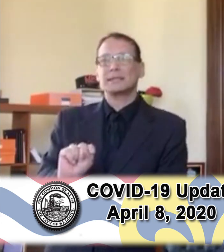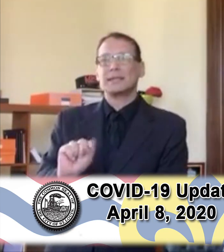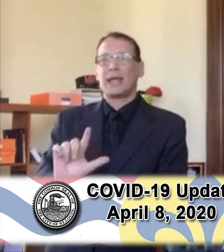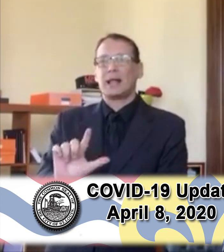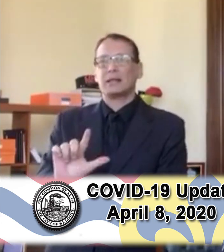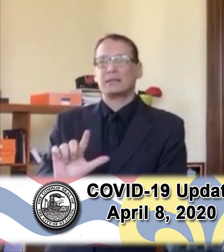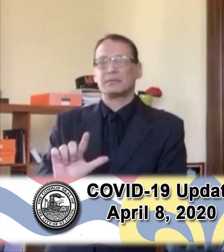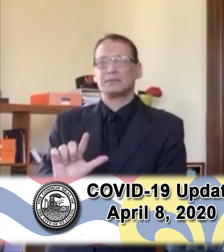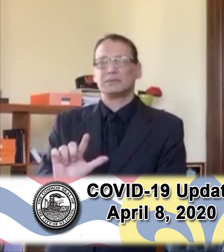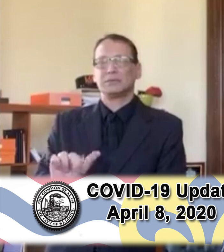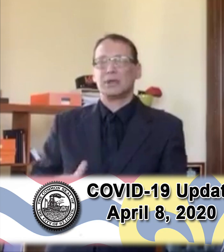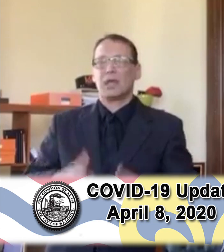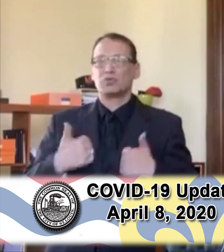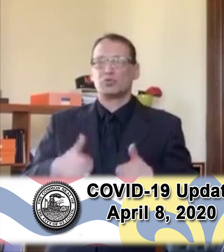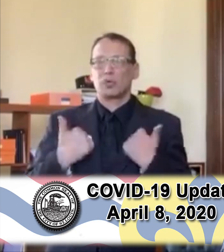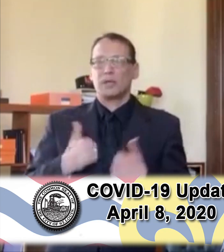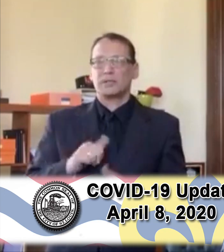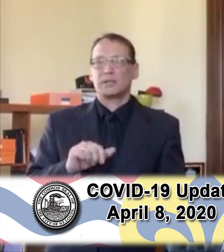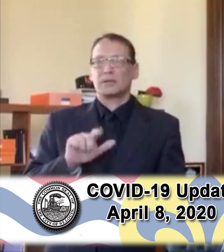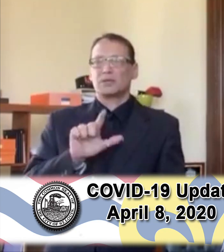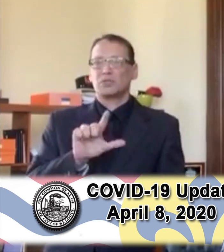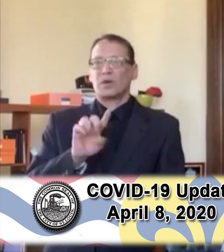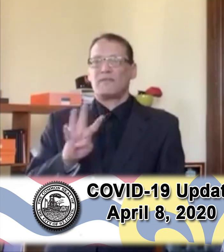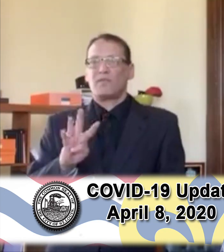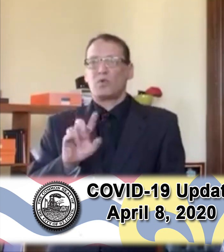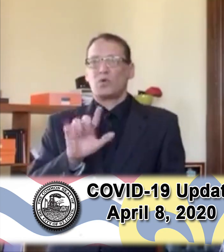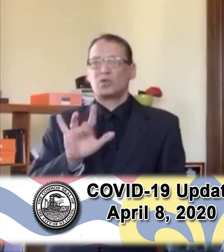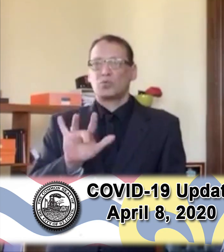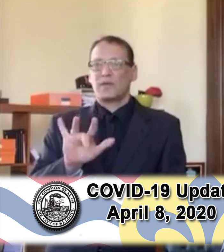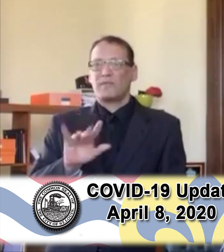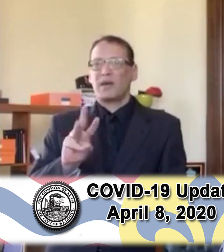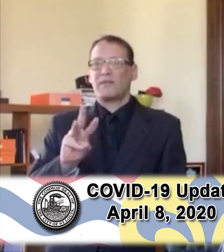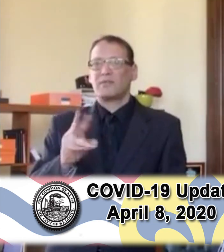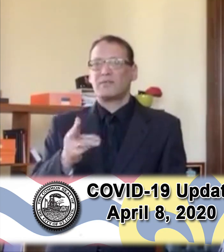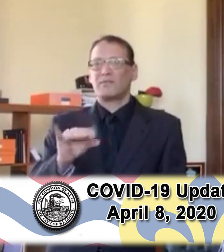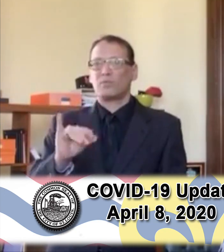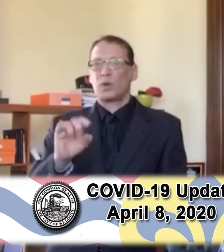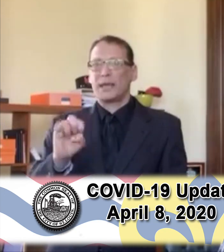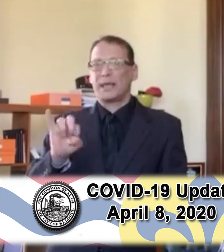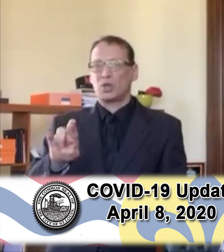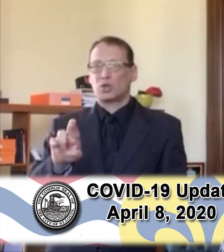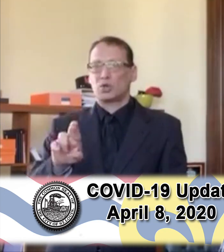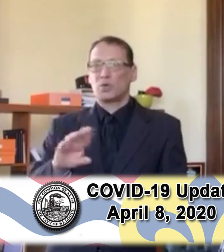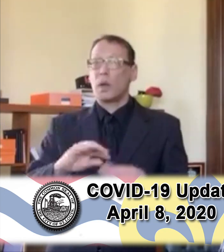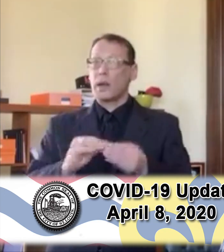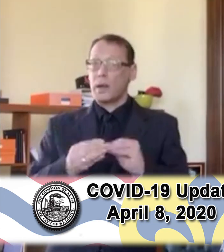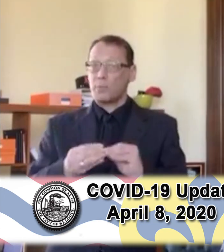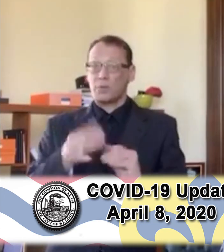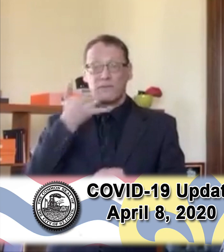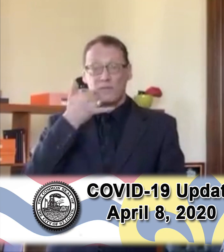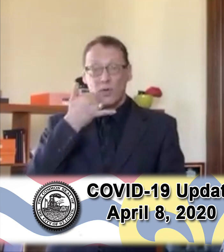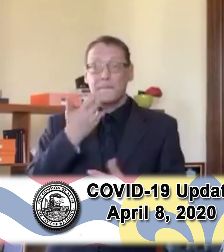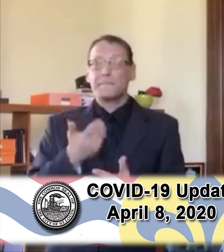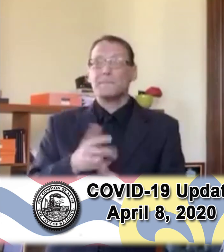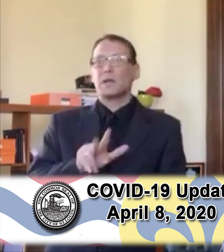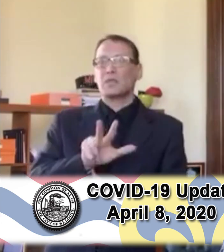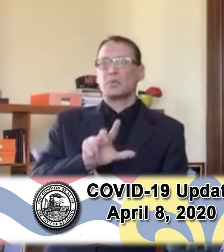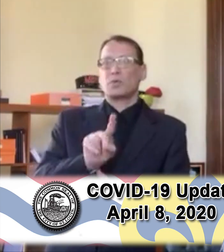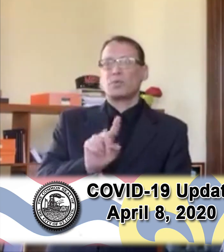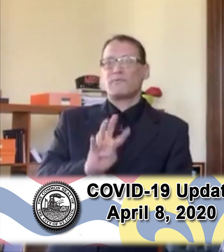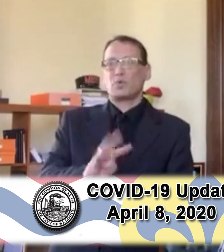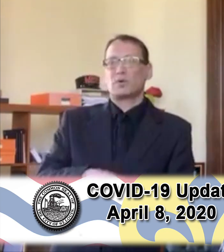site. The address is 2425 Whittier, and the phone number for that testing site is